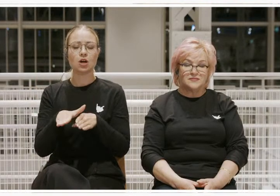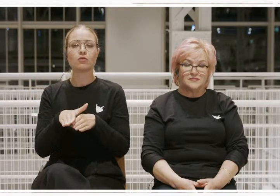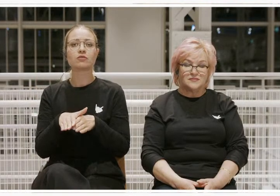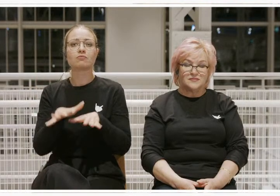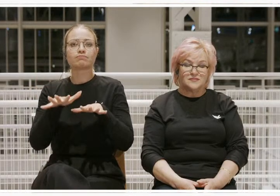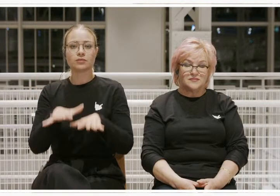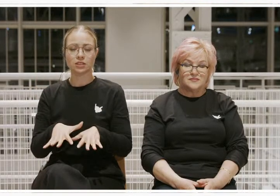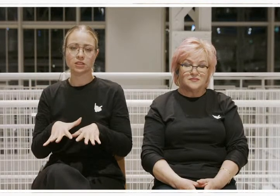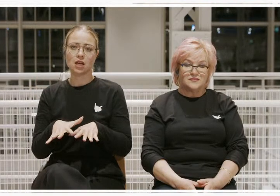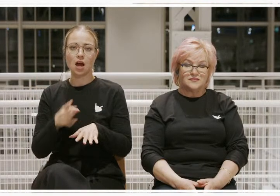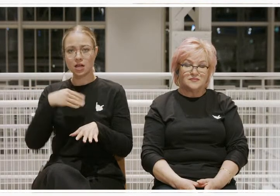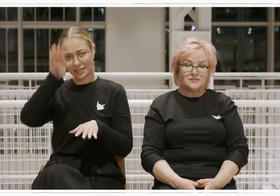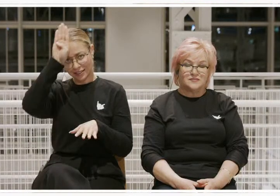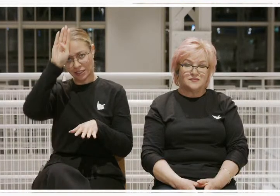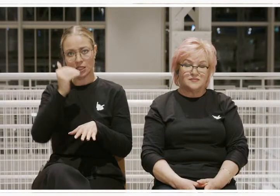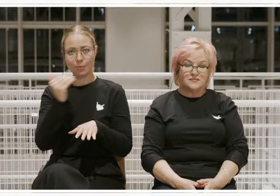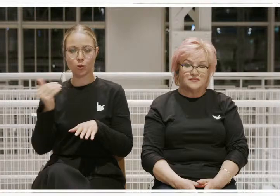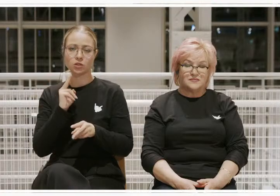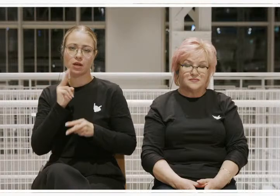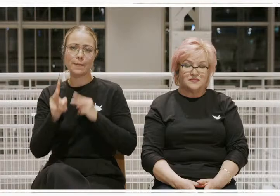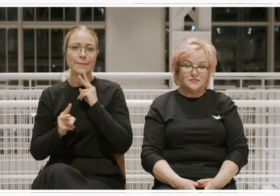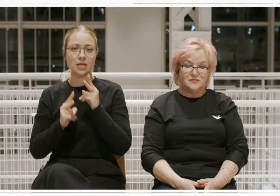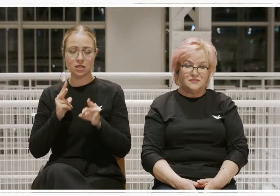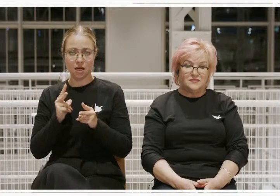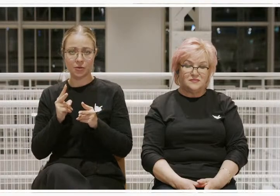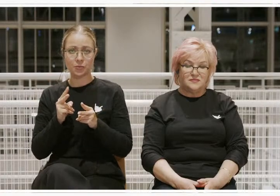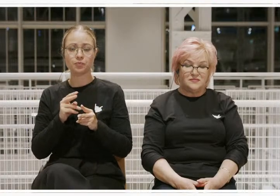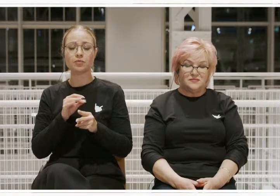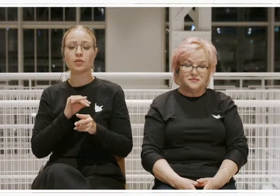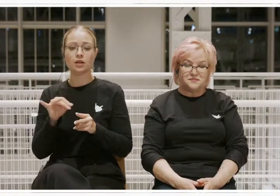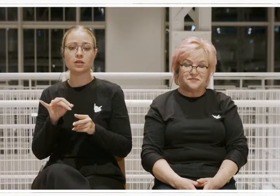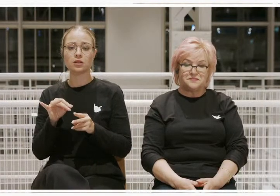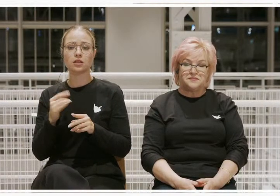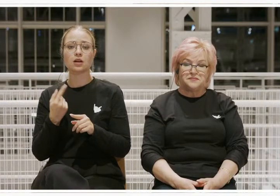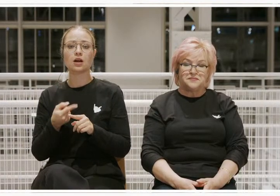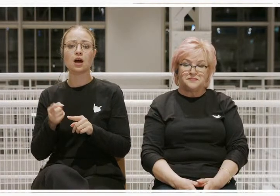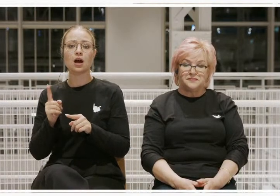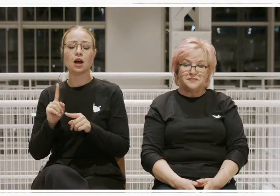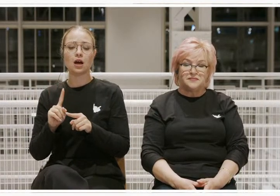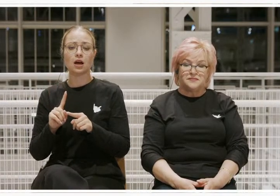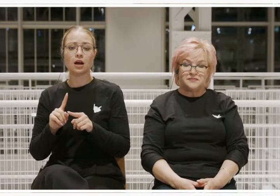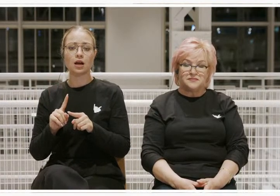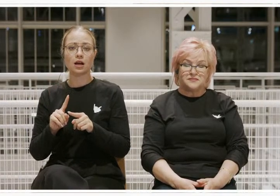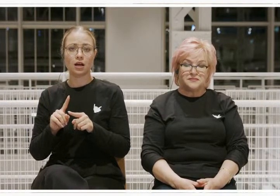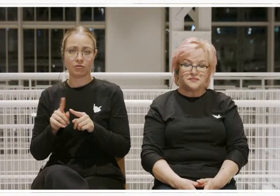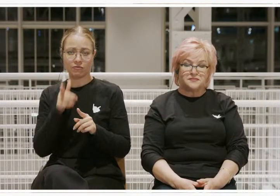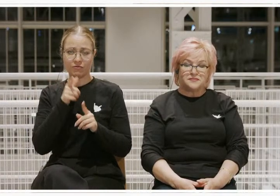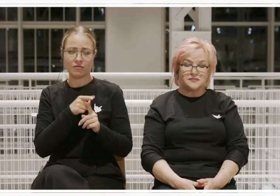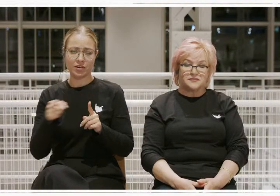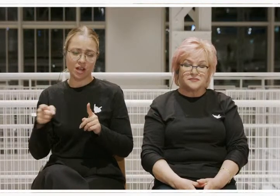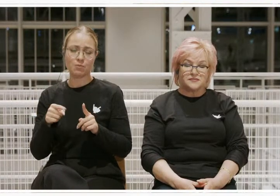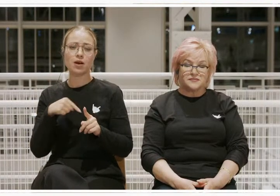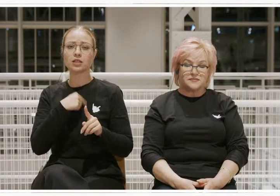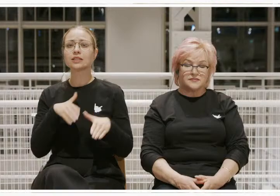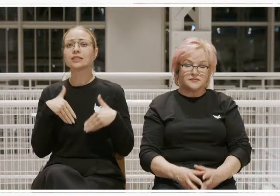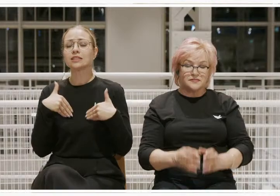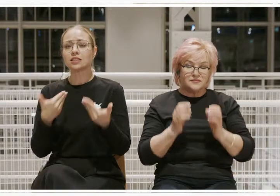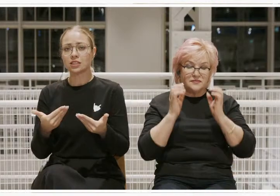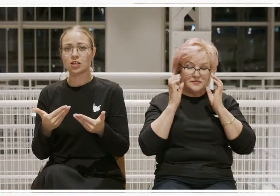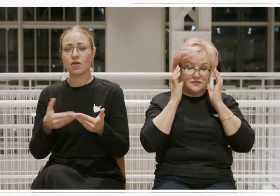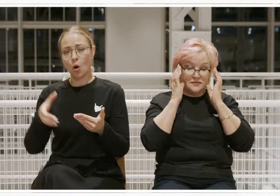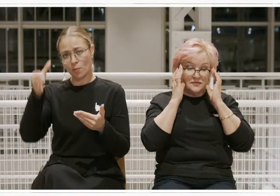Altkat as a collaboration between Education Reform Initiative, Hisar Schools, Teachers